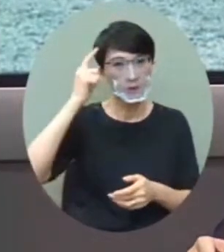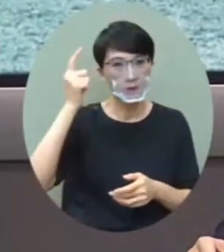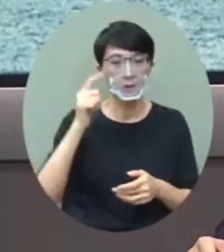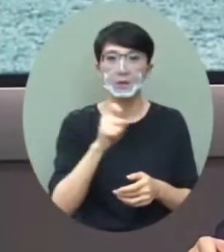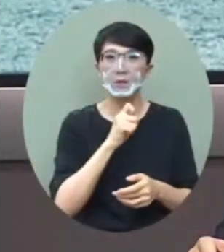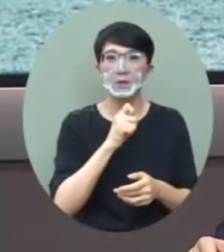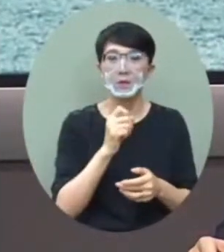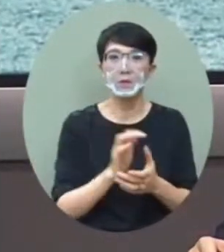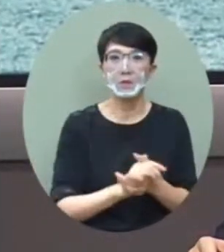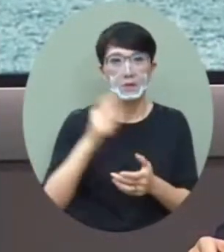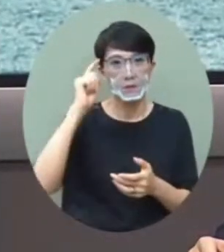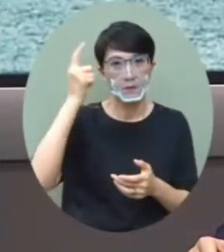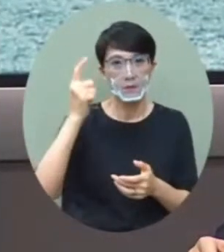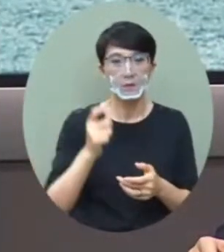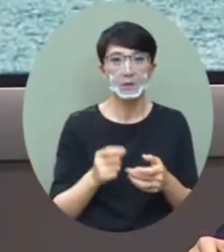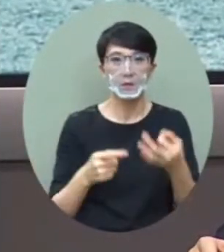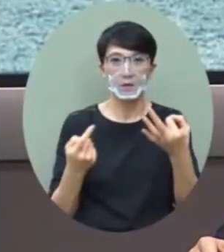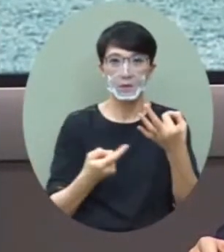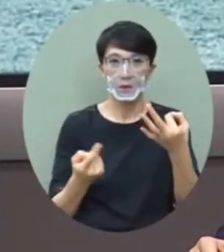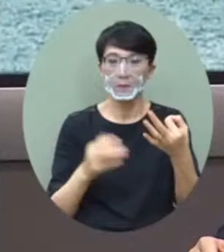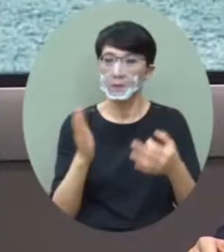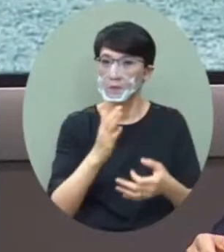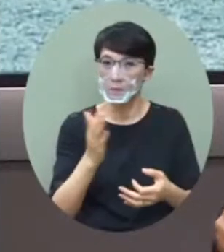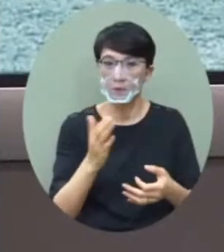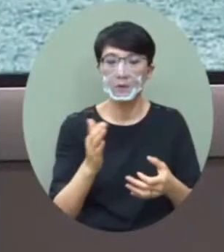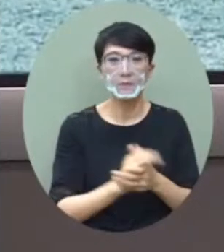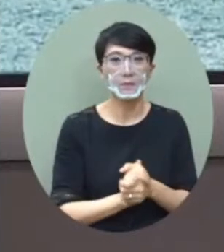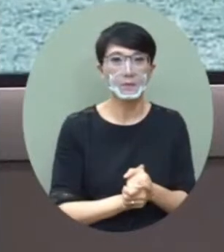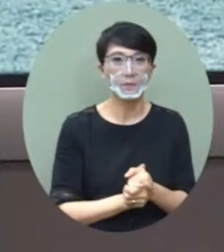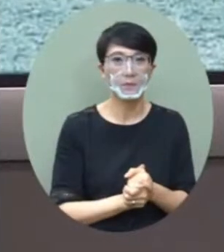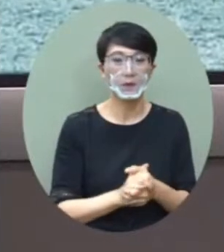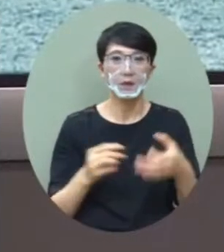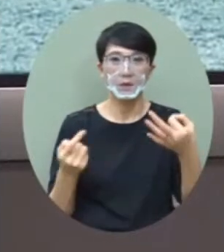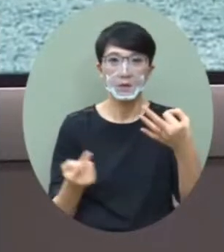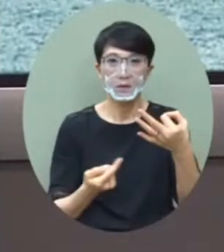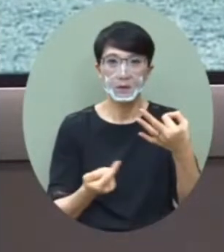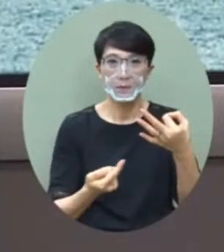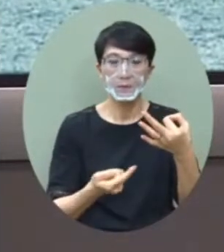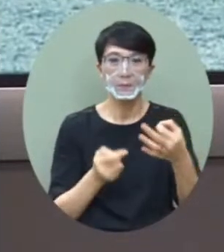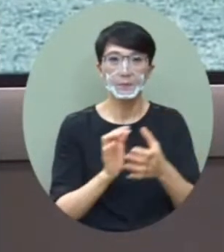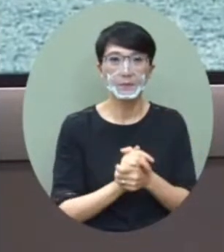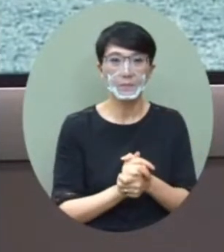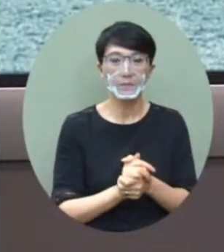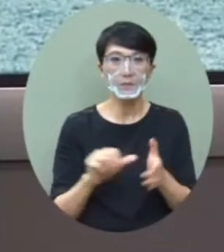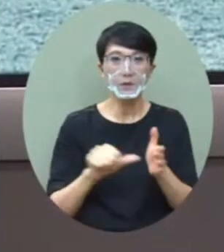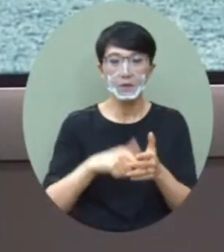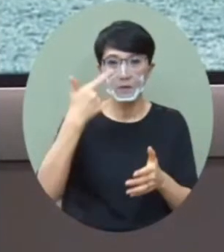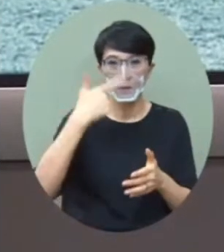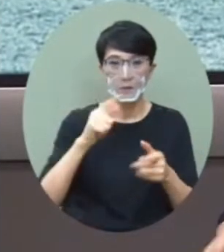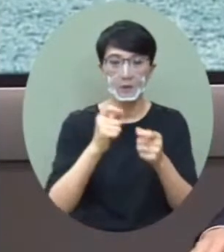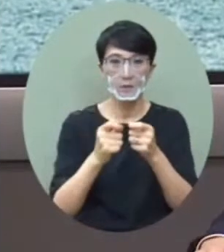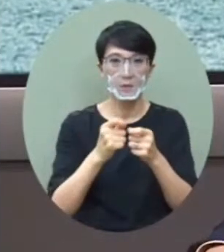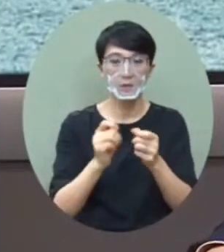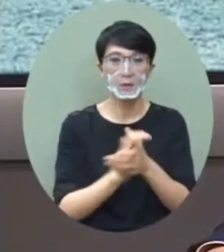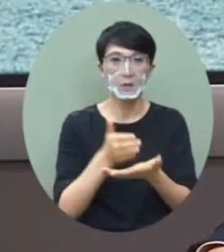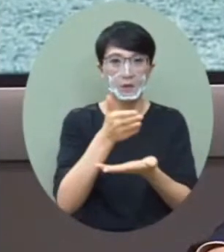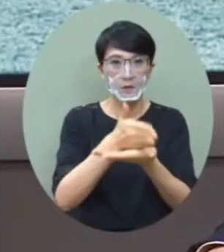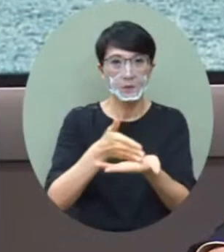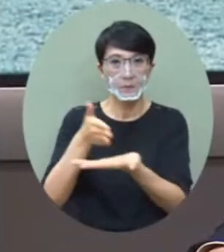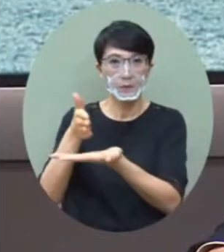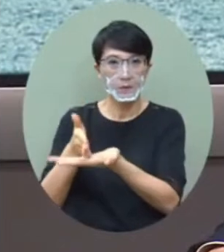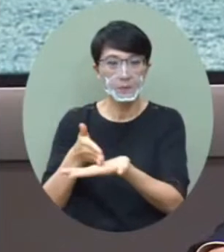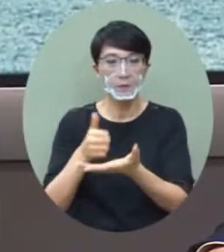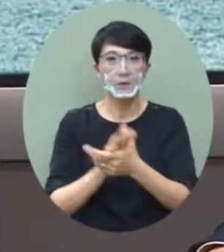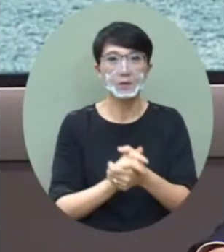the past 7 days. On average, we had about 30,000 cases. The latest